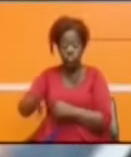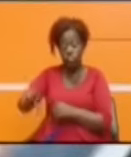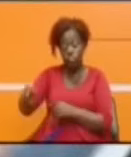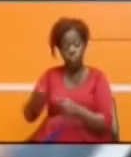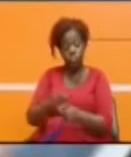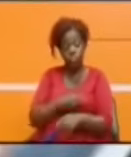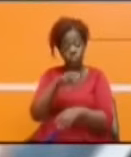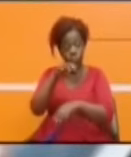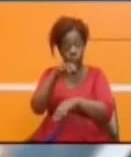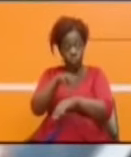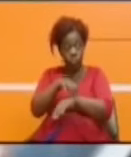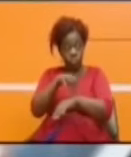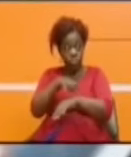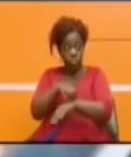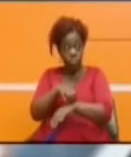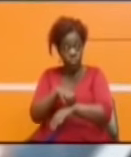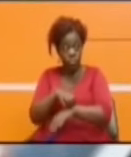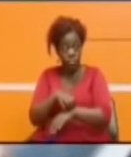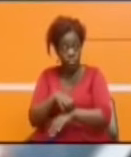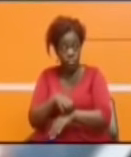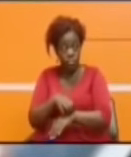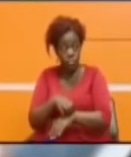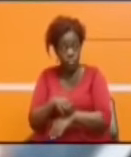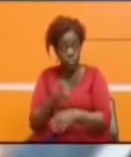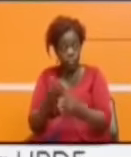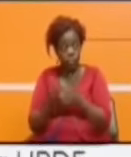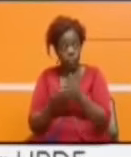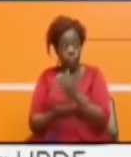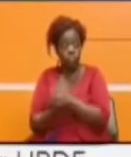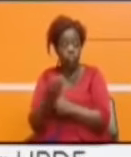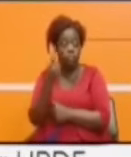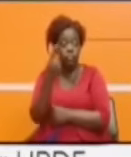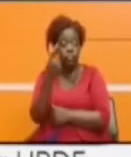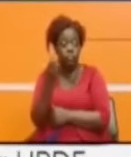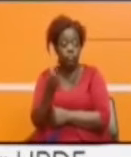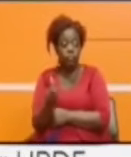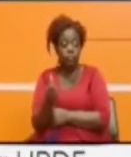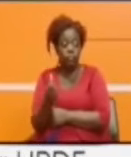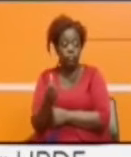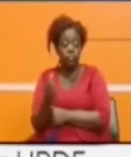from Tororo on the morning of the 16th October,